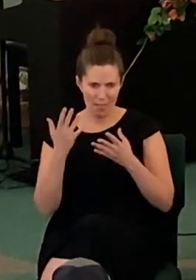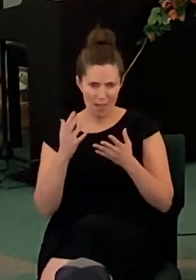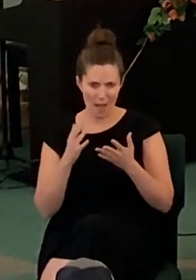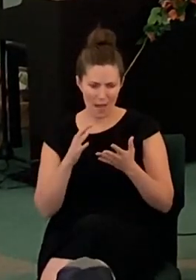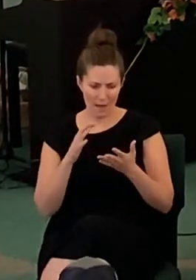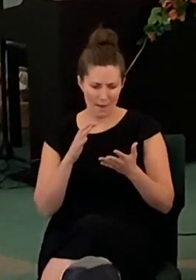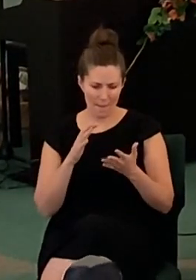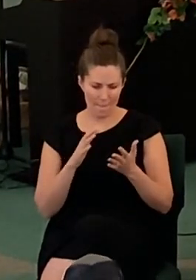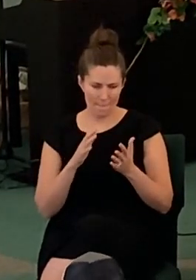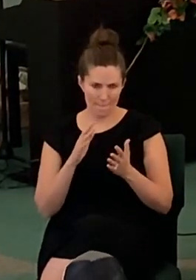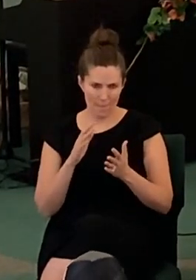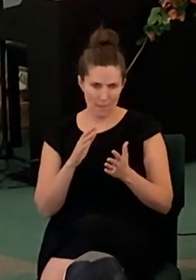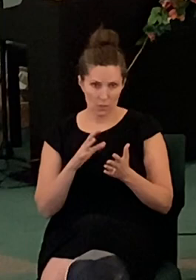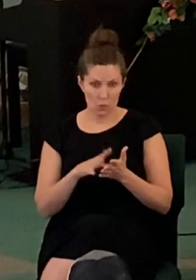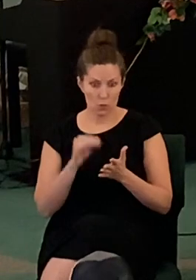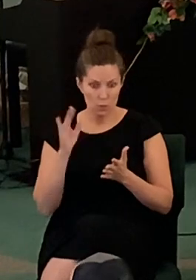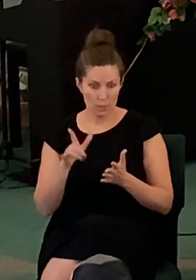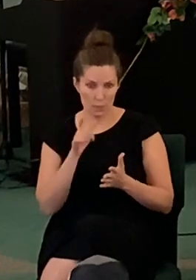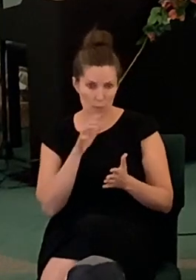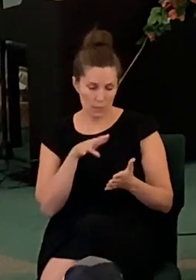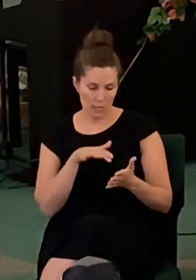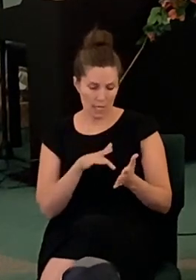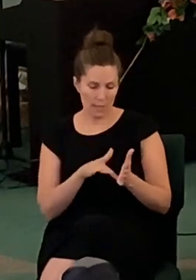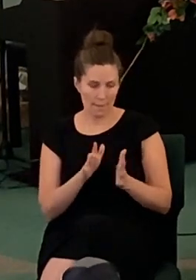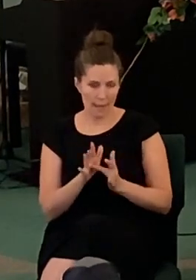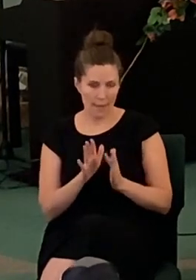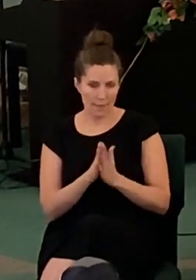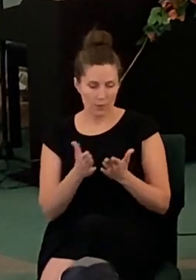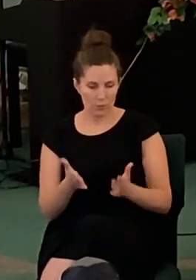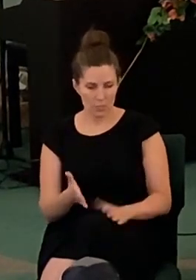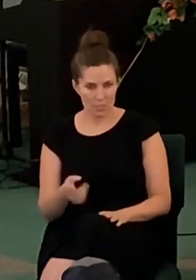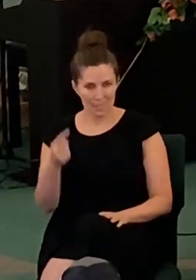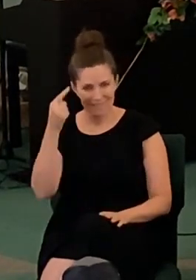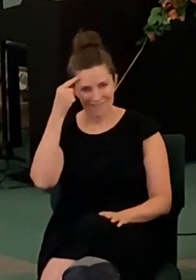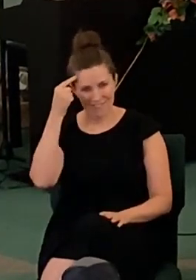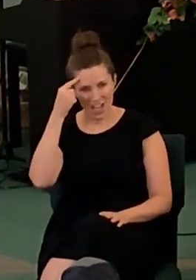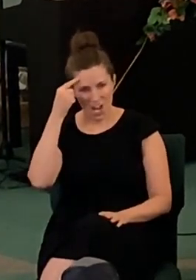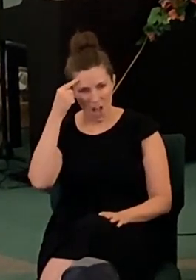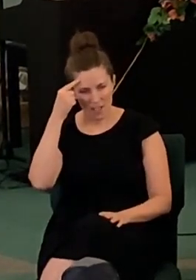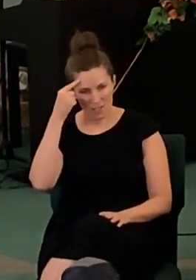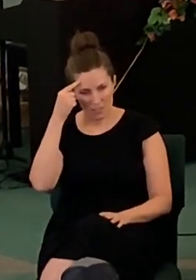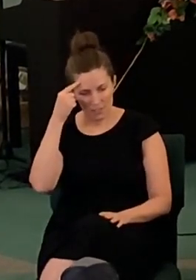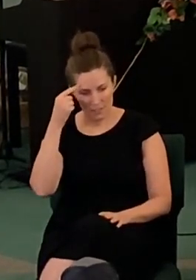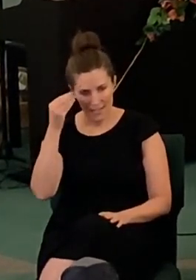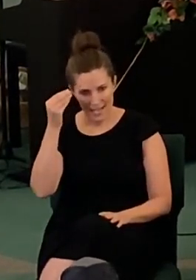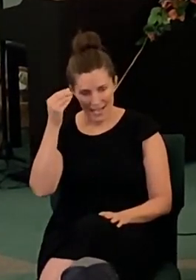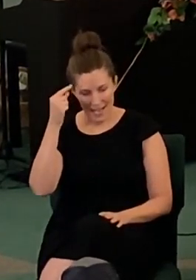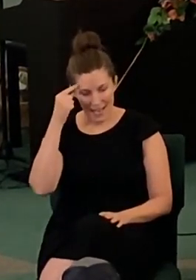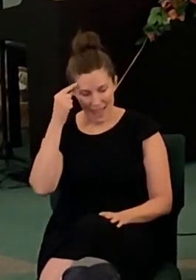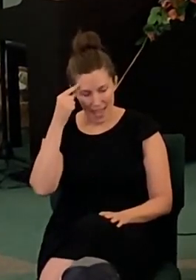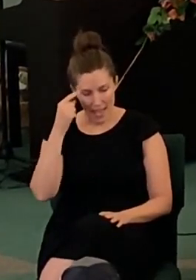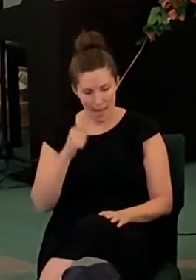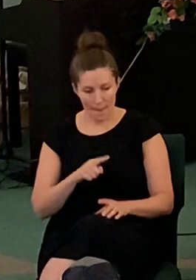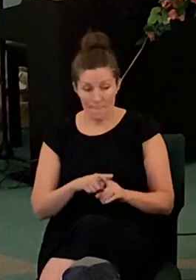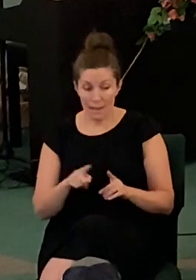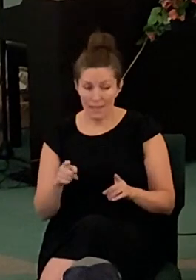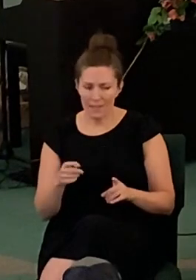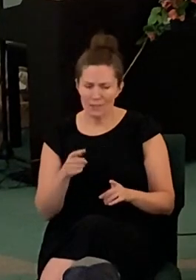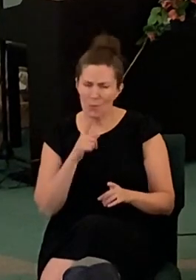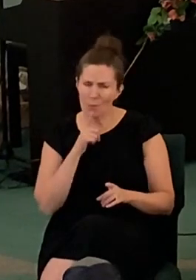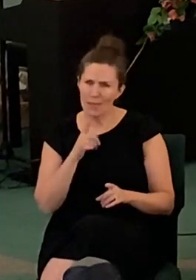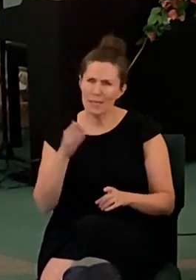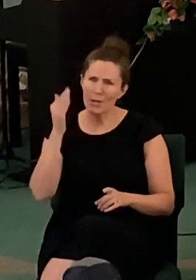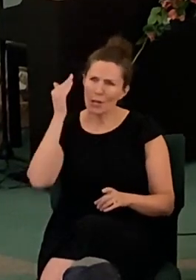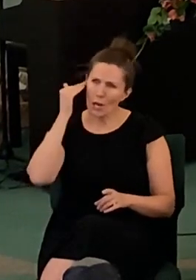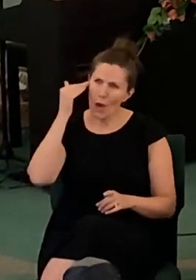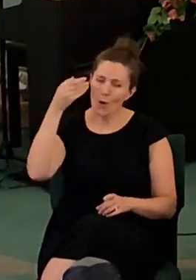students are content with outlines and explanations and do not really get to know God. It is good to know the Word of